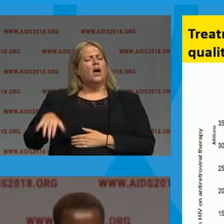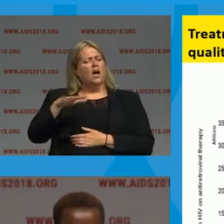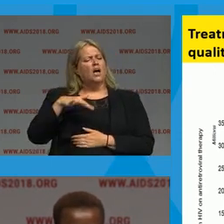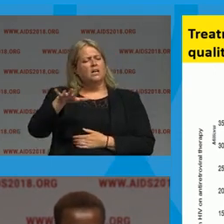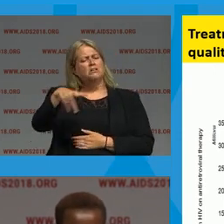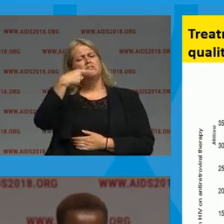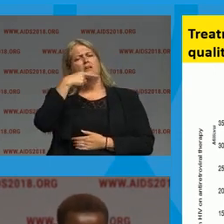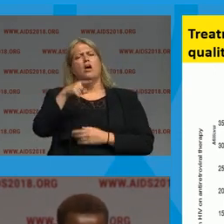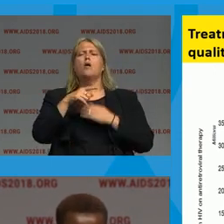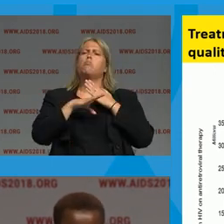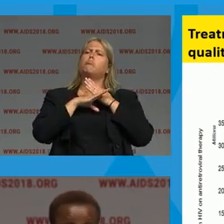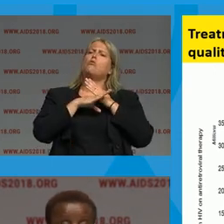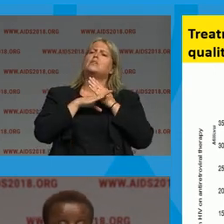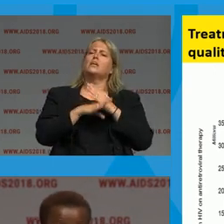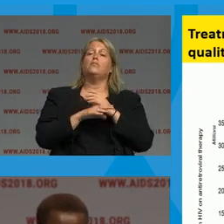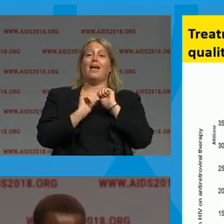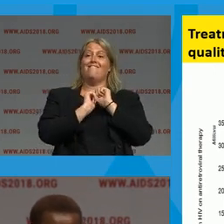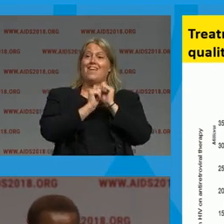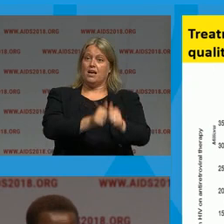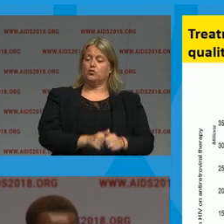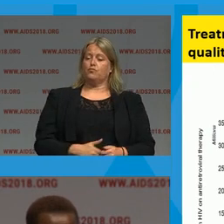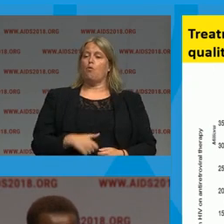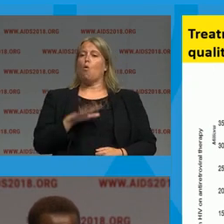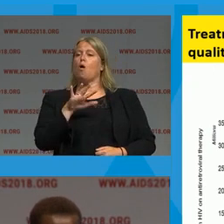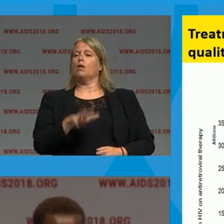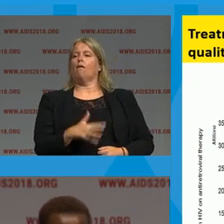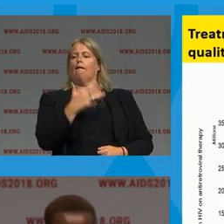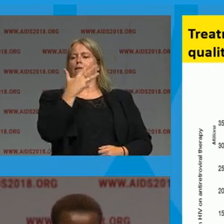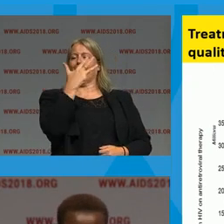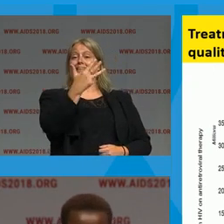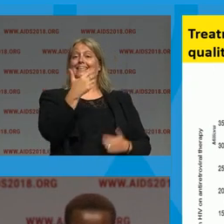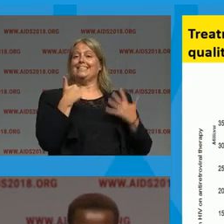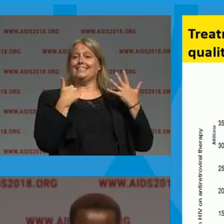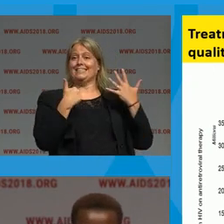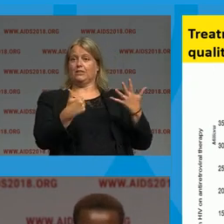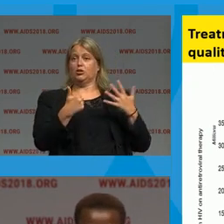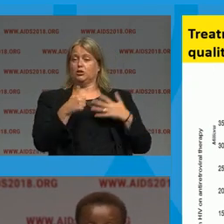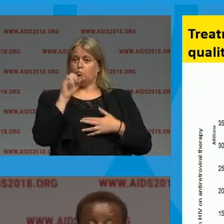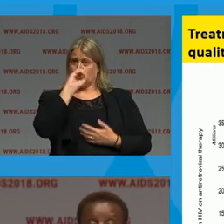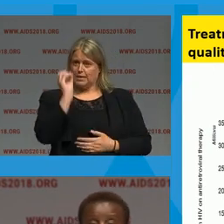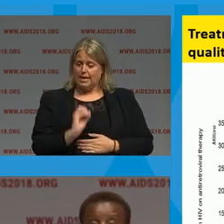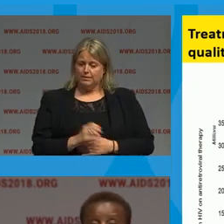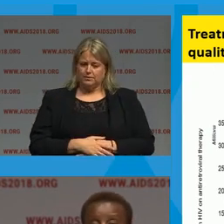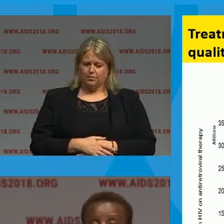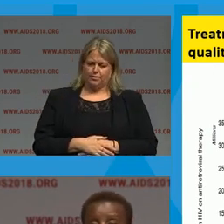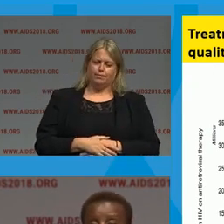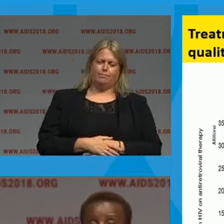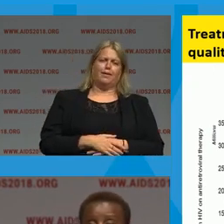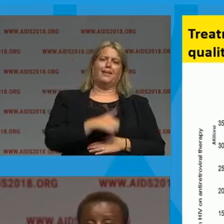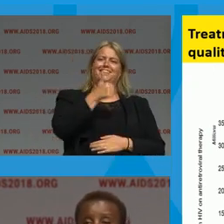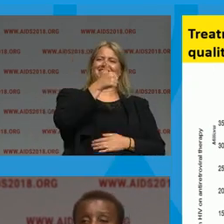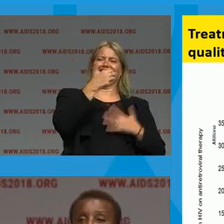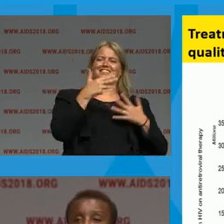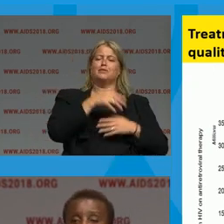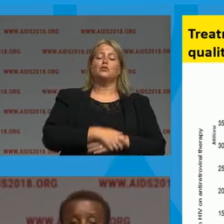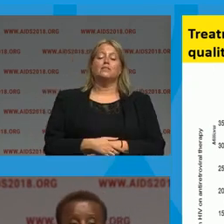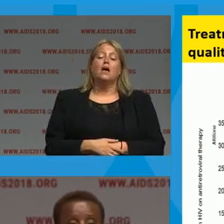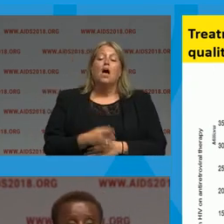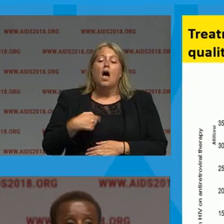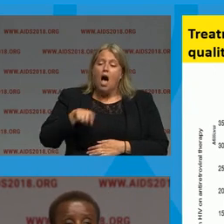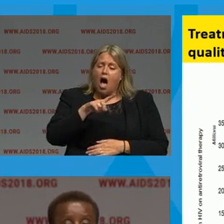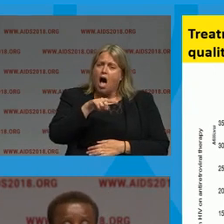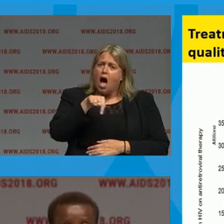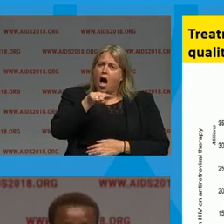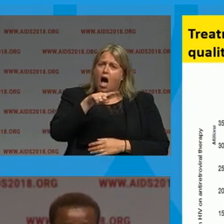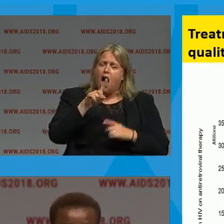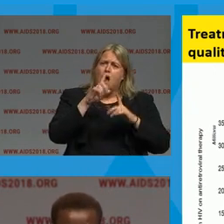protective effects of almost 96%. These results were and remain key in propelling us forward. The challenges